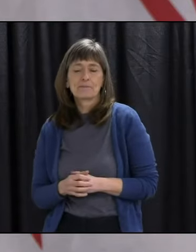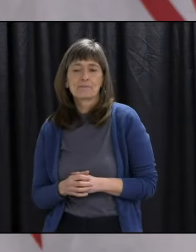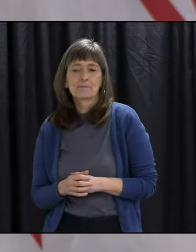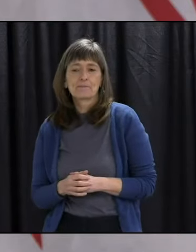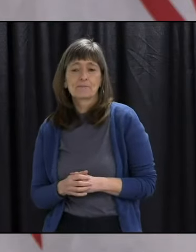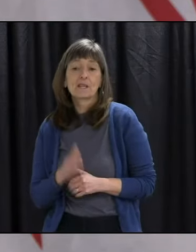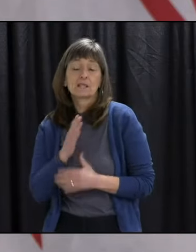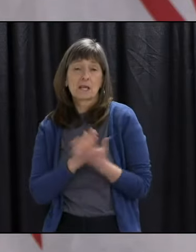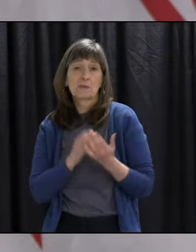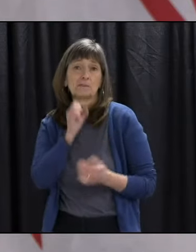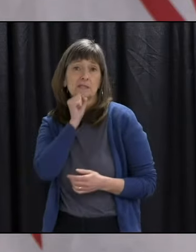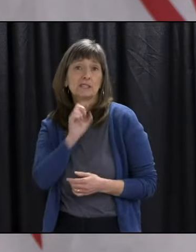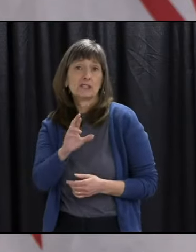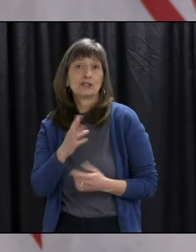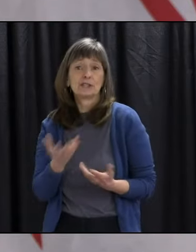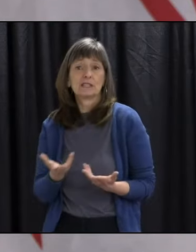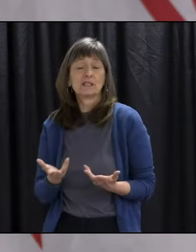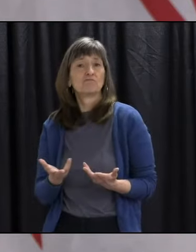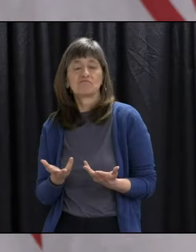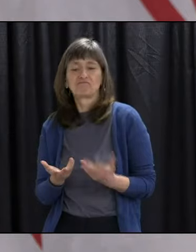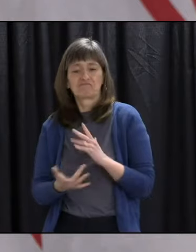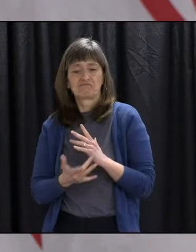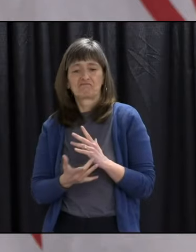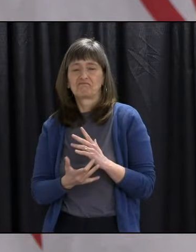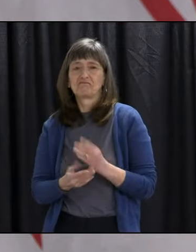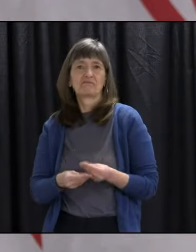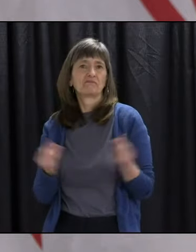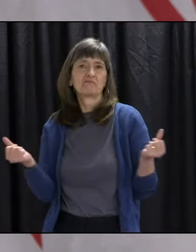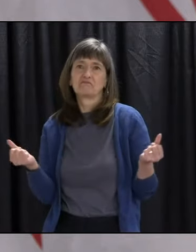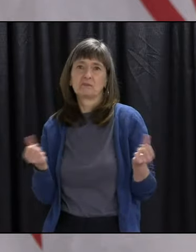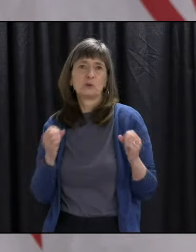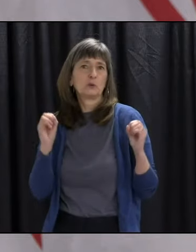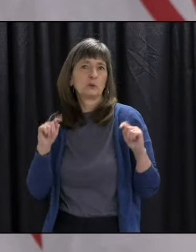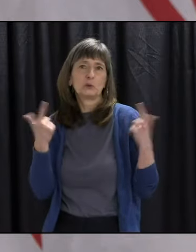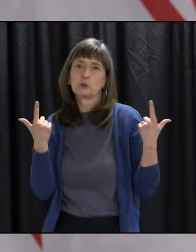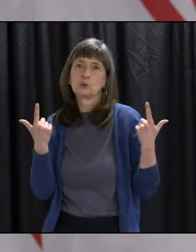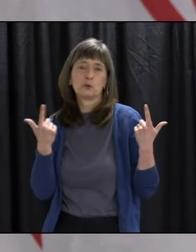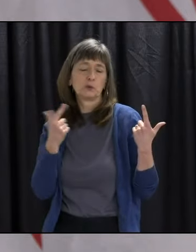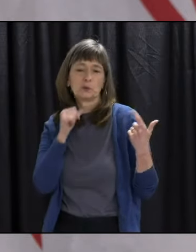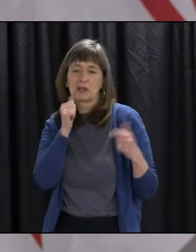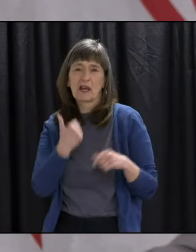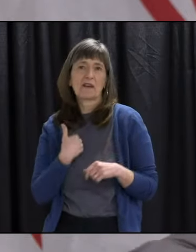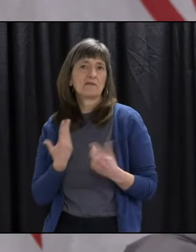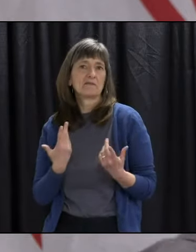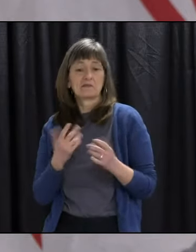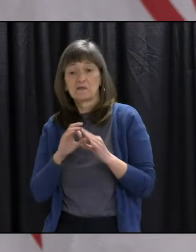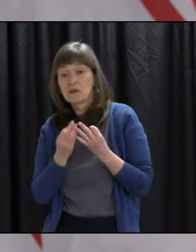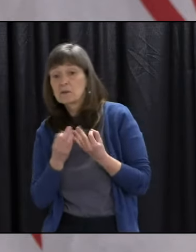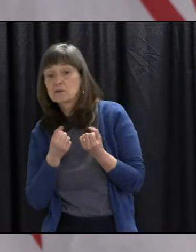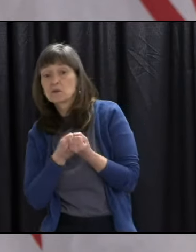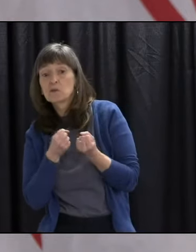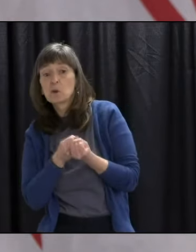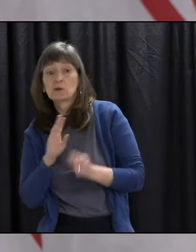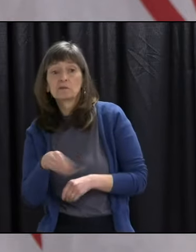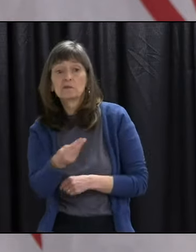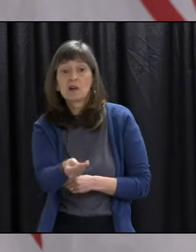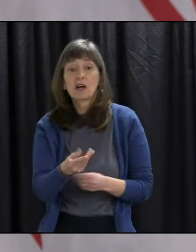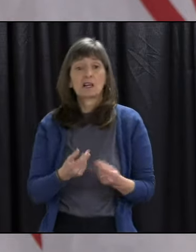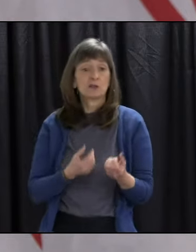in our province that do not use technology, or they do not have the family support that others can count